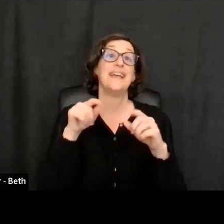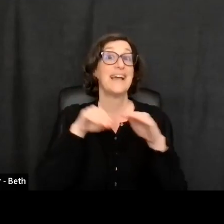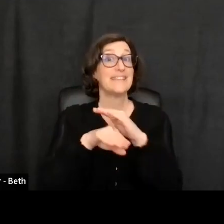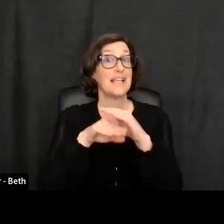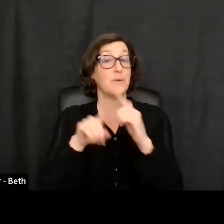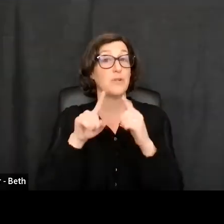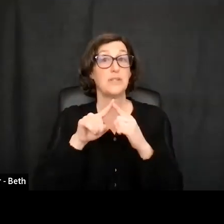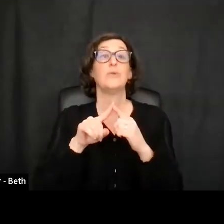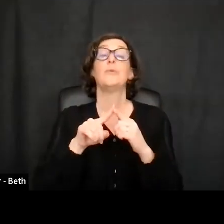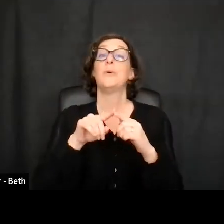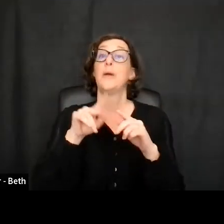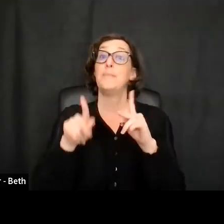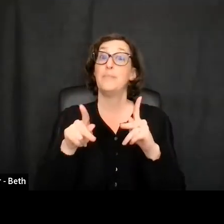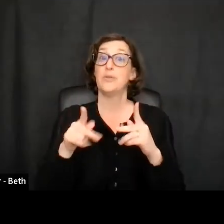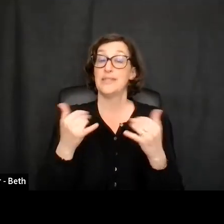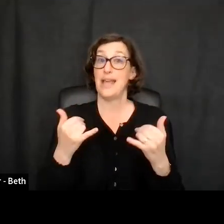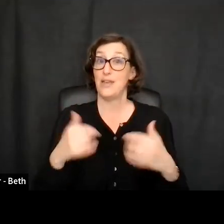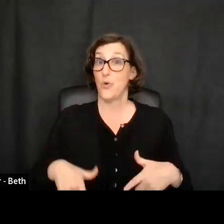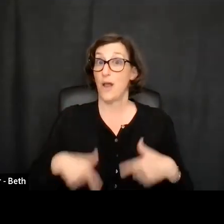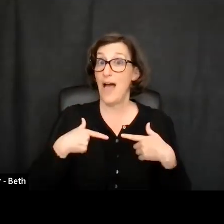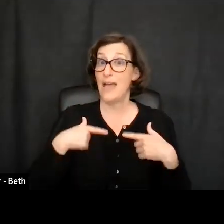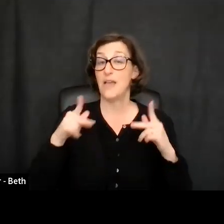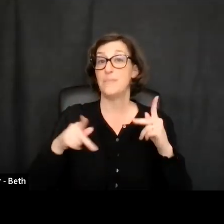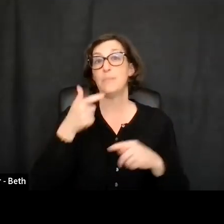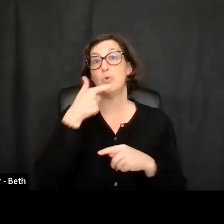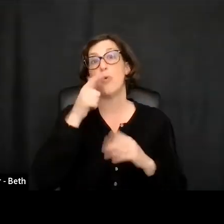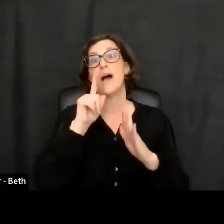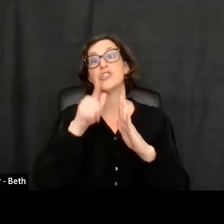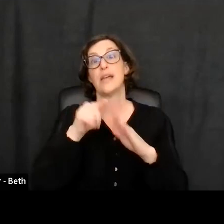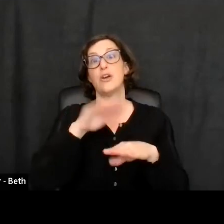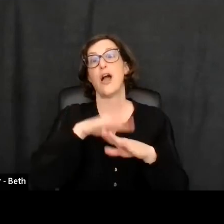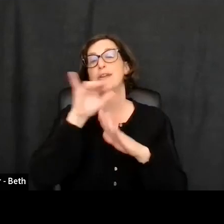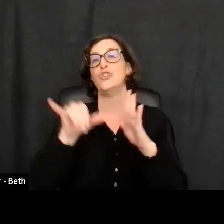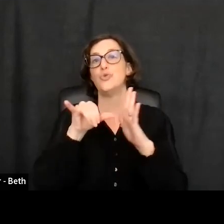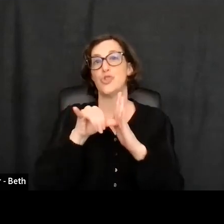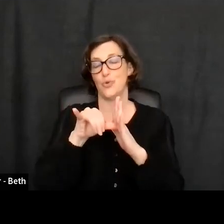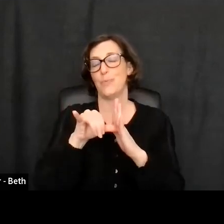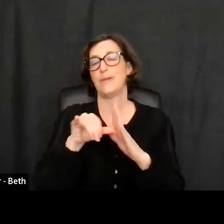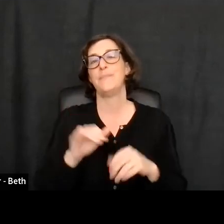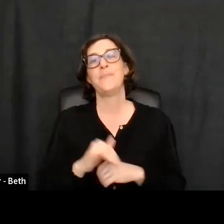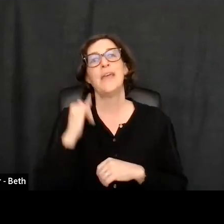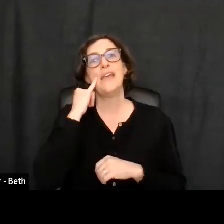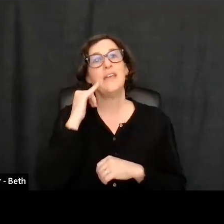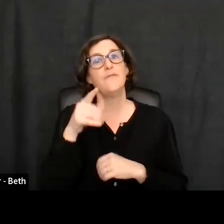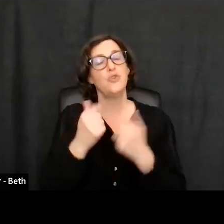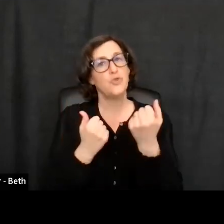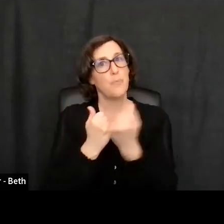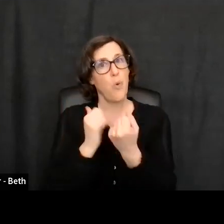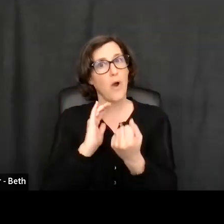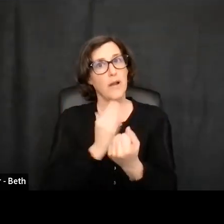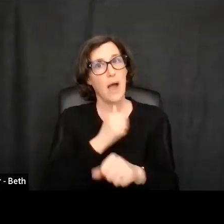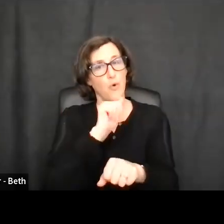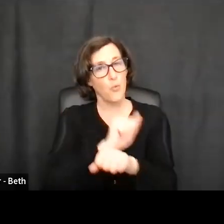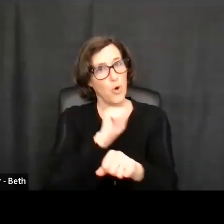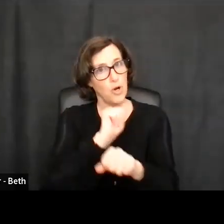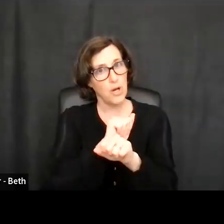those who are tuned in today live and who will be watching later on YouTube. If you support the work that we at the Drug